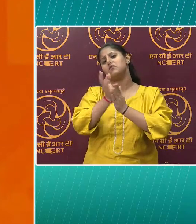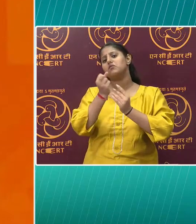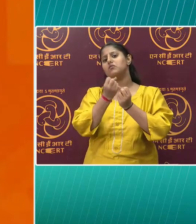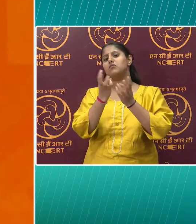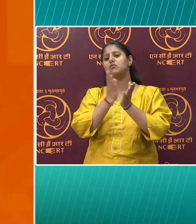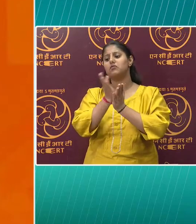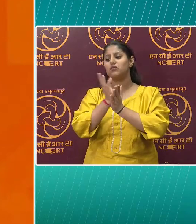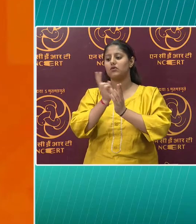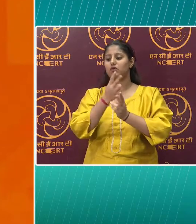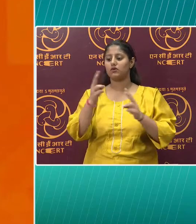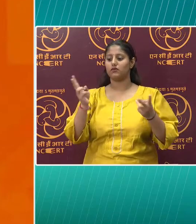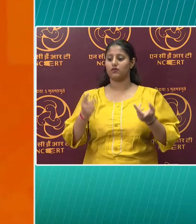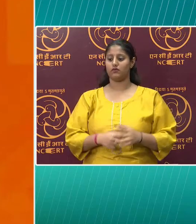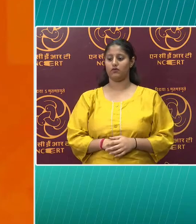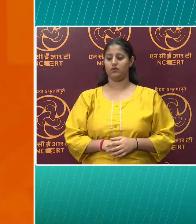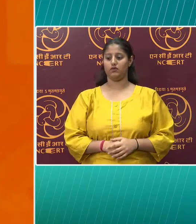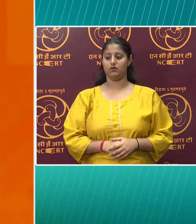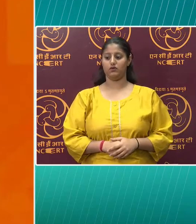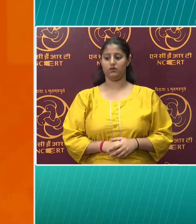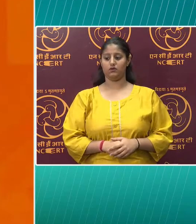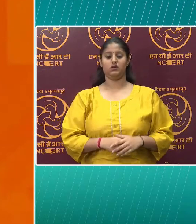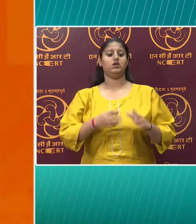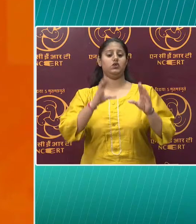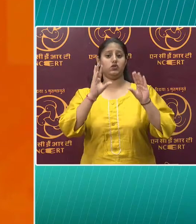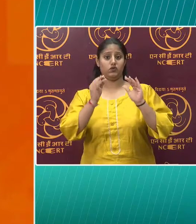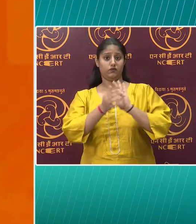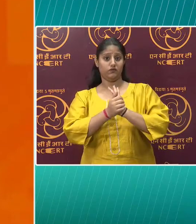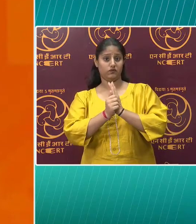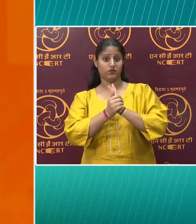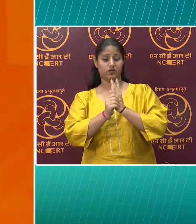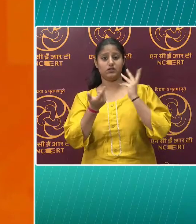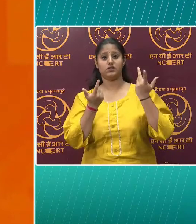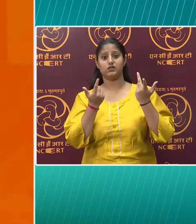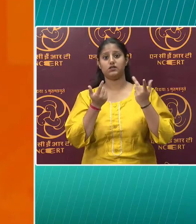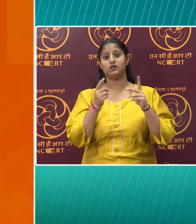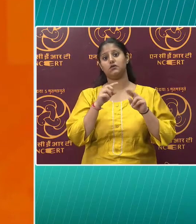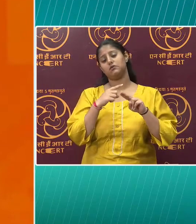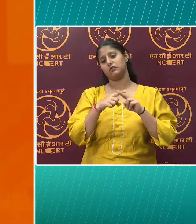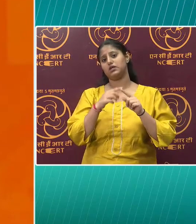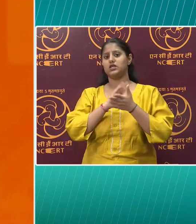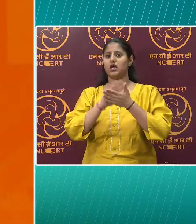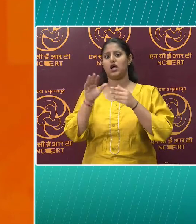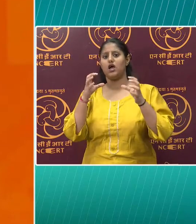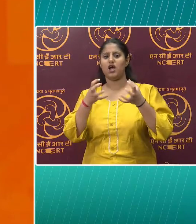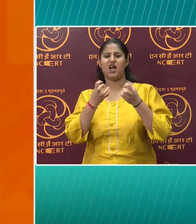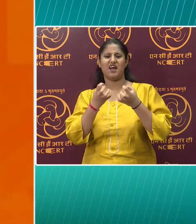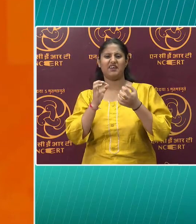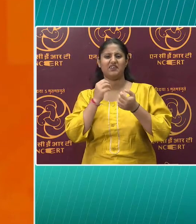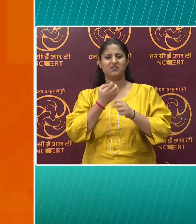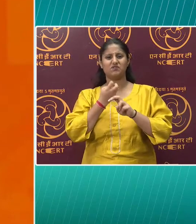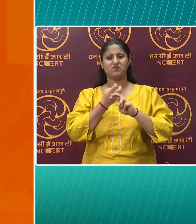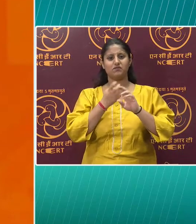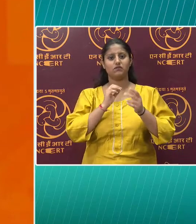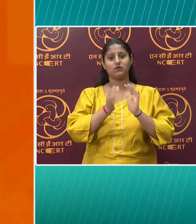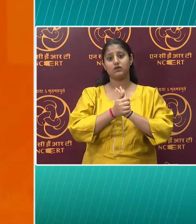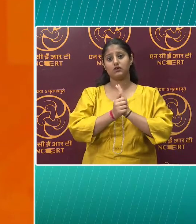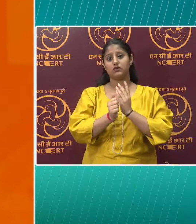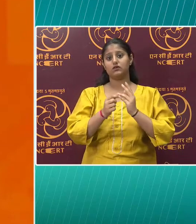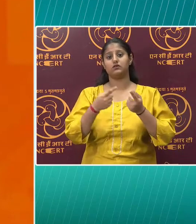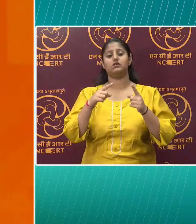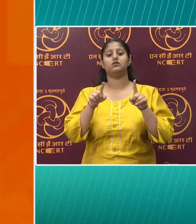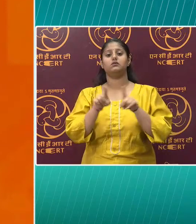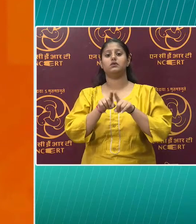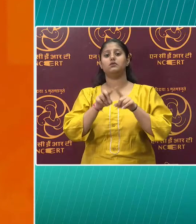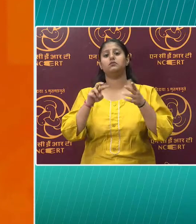Employability skills that we call as soft skills. And there are hard skills like the vocational skills or the technical skills